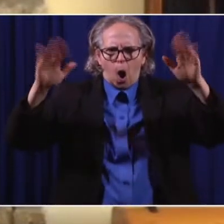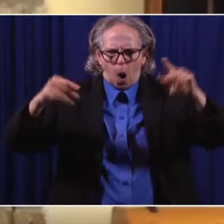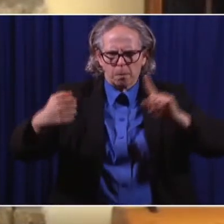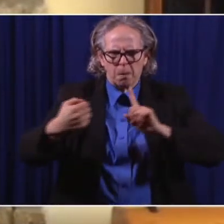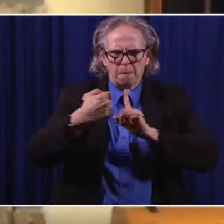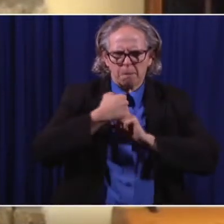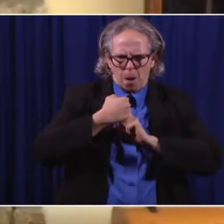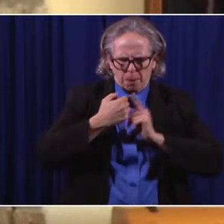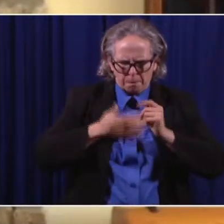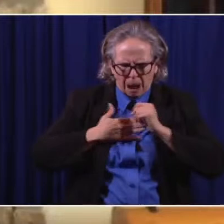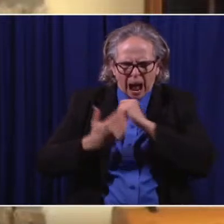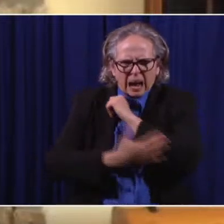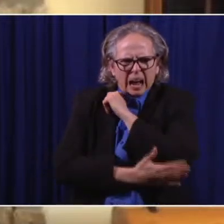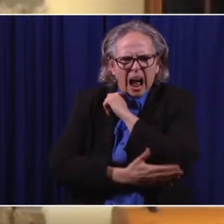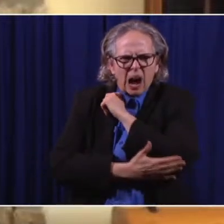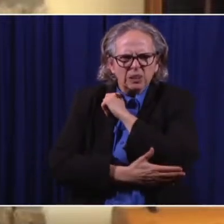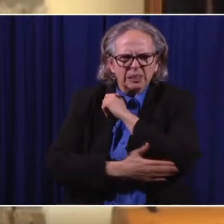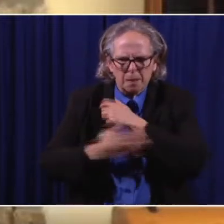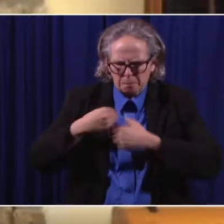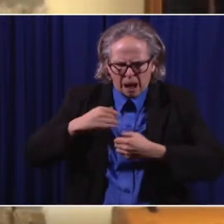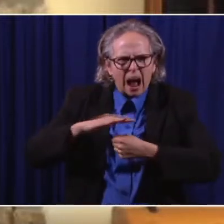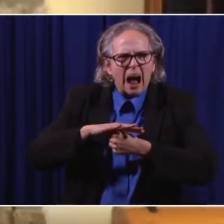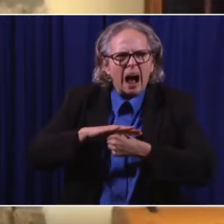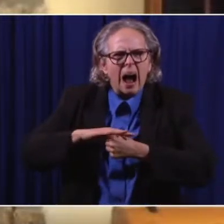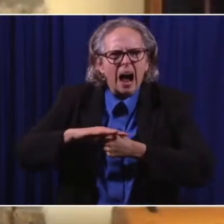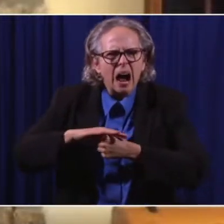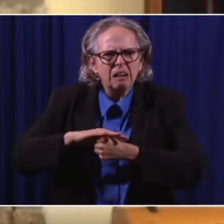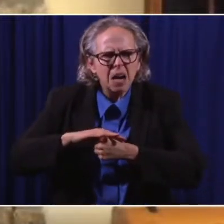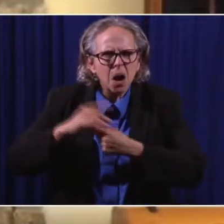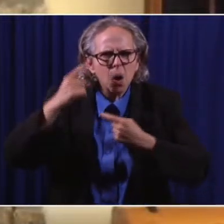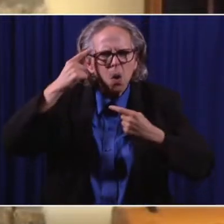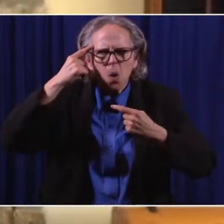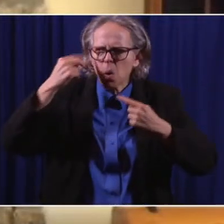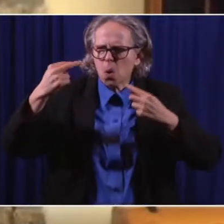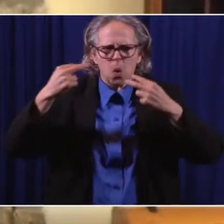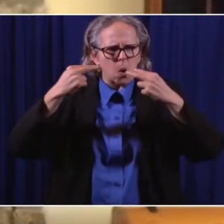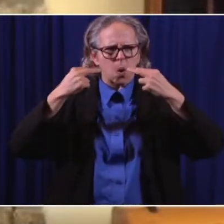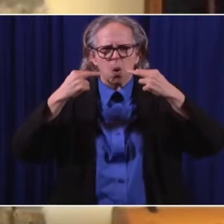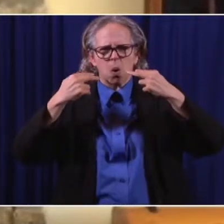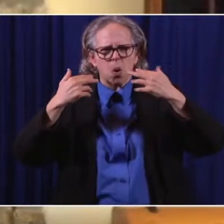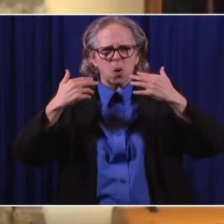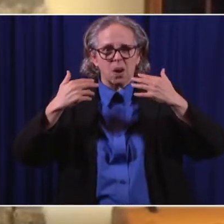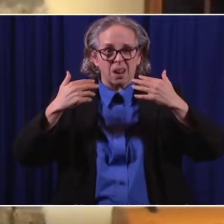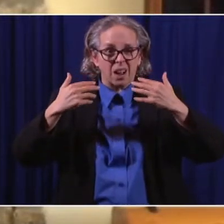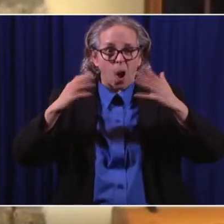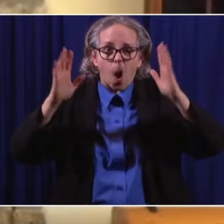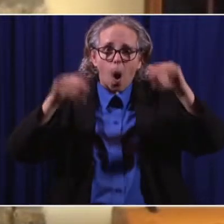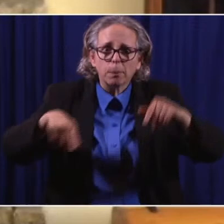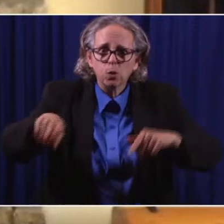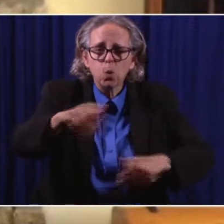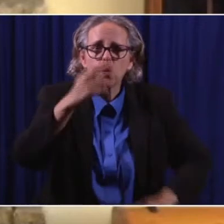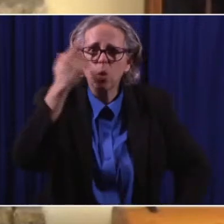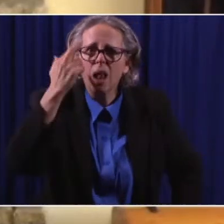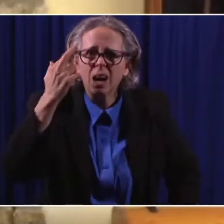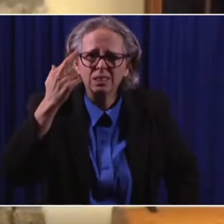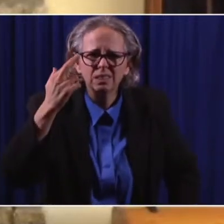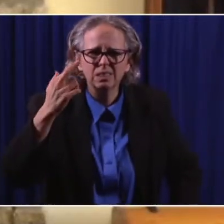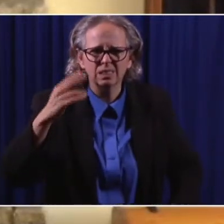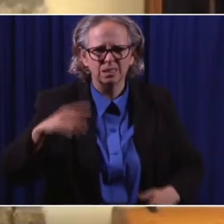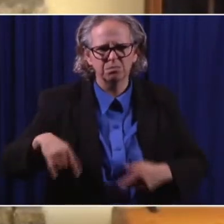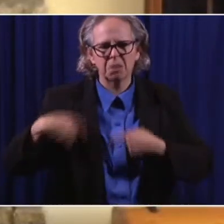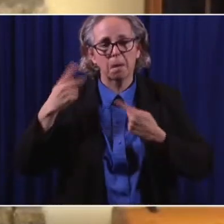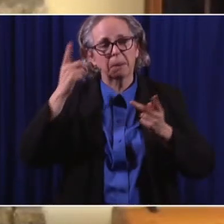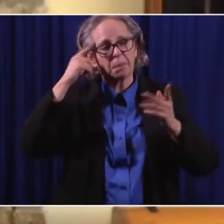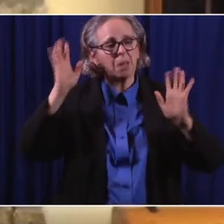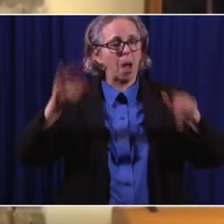county, it's not spread very much, and I'm going to take my chance. And when it gets serious, I'll get serious about it. But until then,